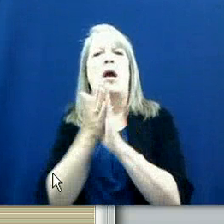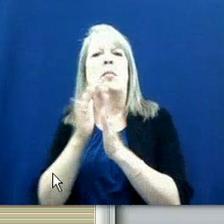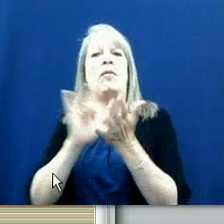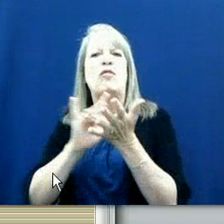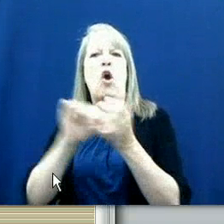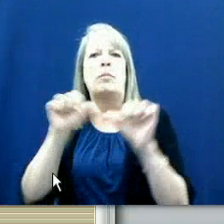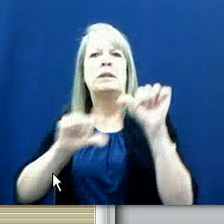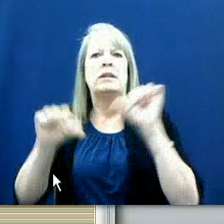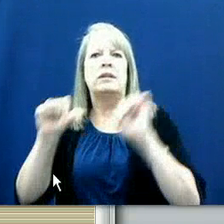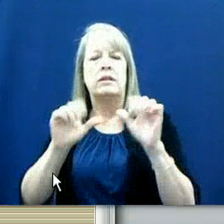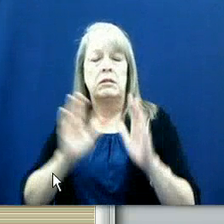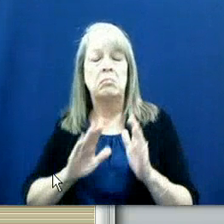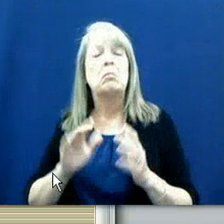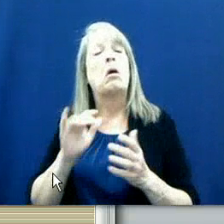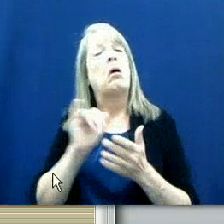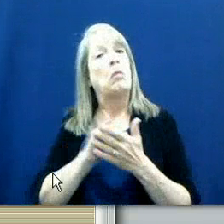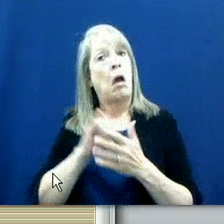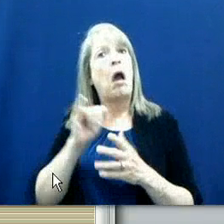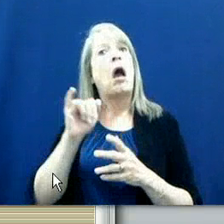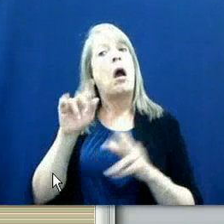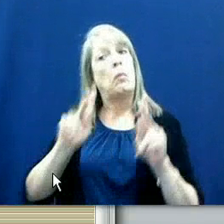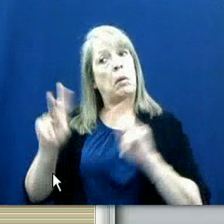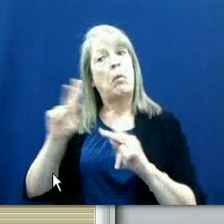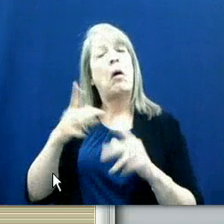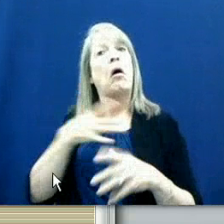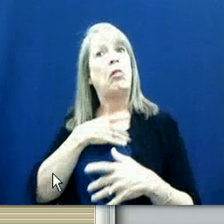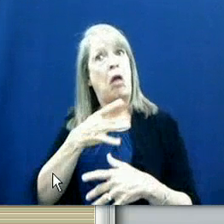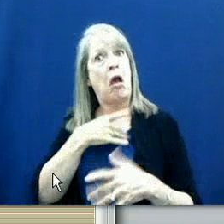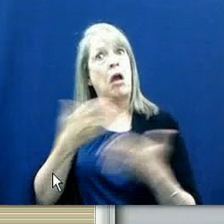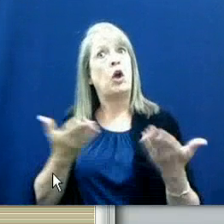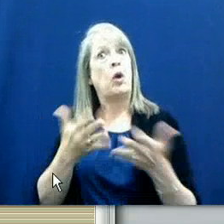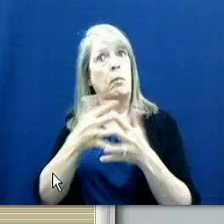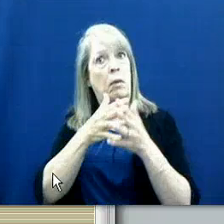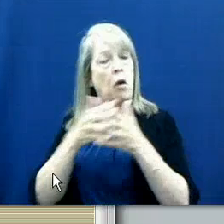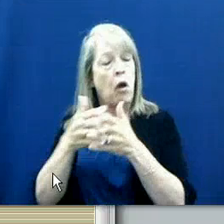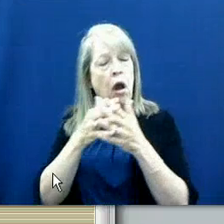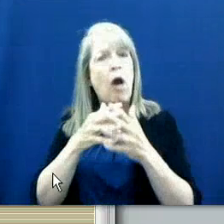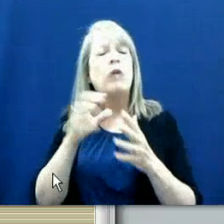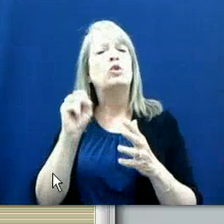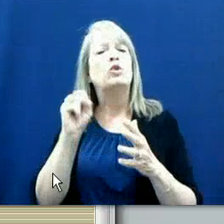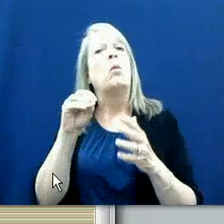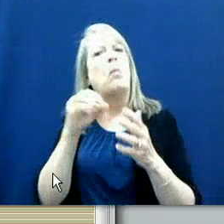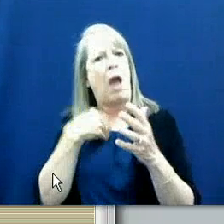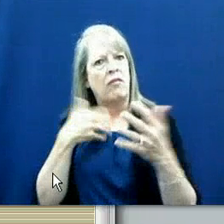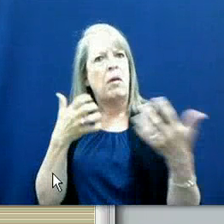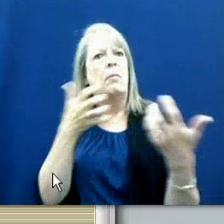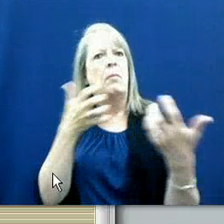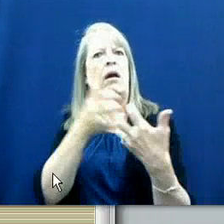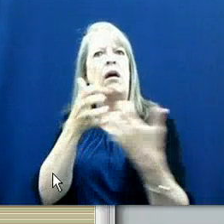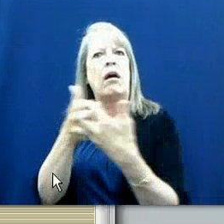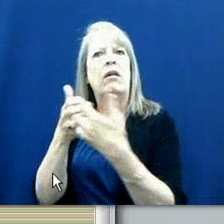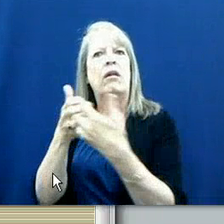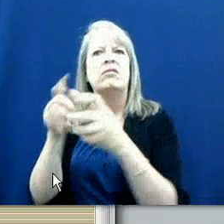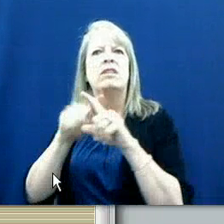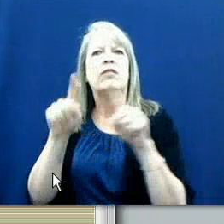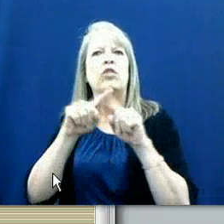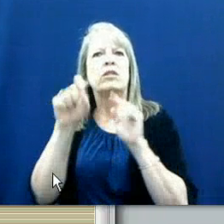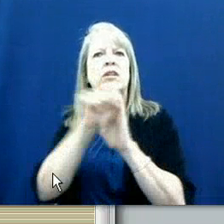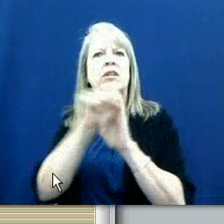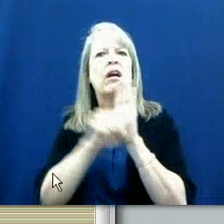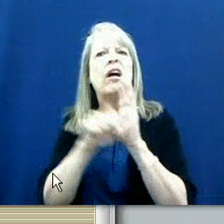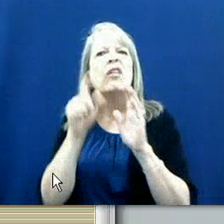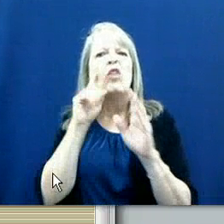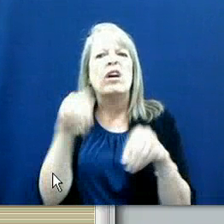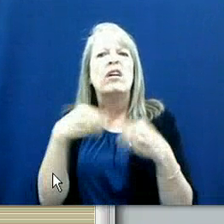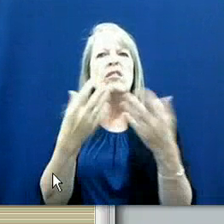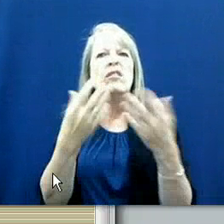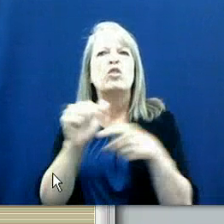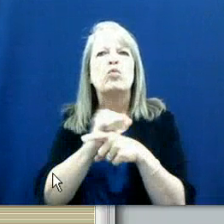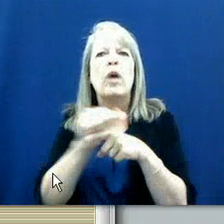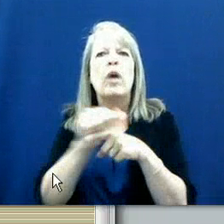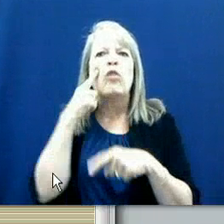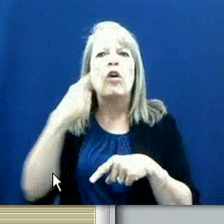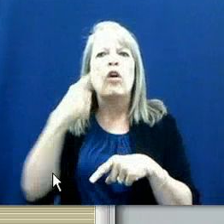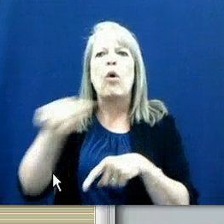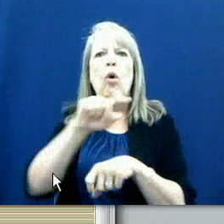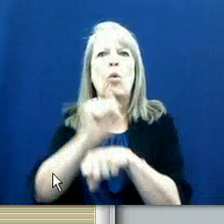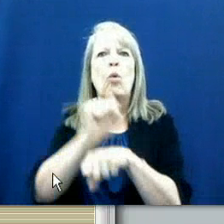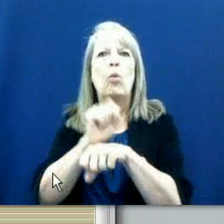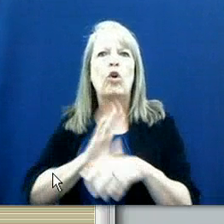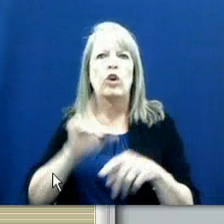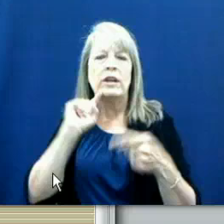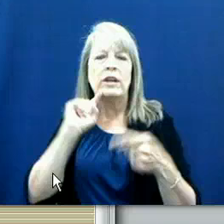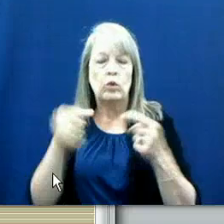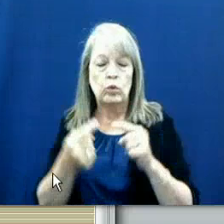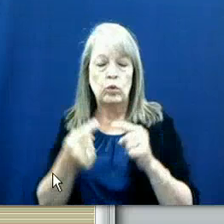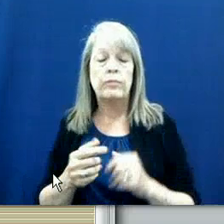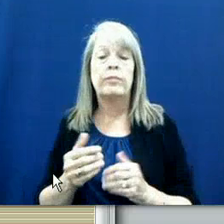was popular with the American people and matched programs in several states for training injured workers. In 1920,